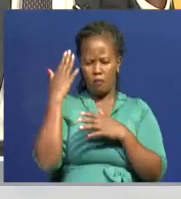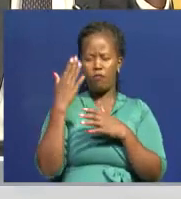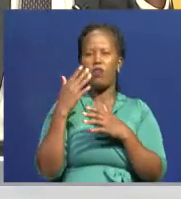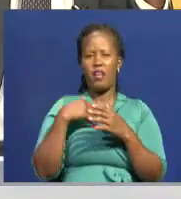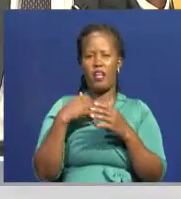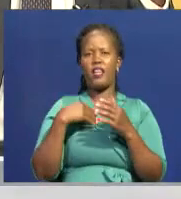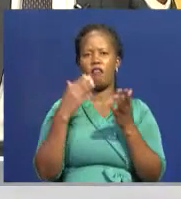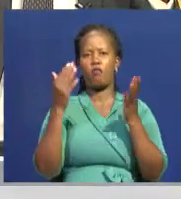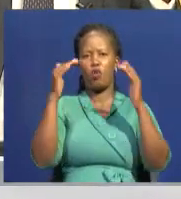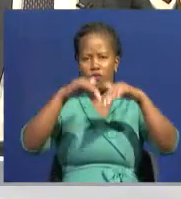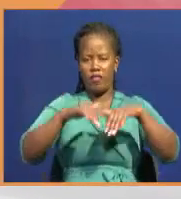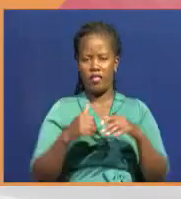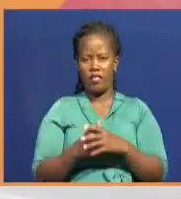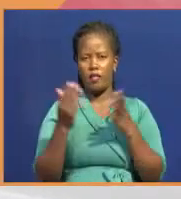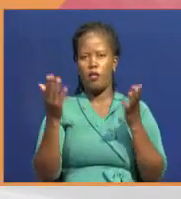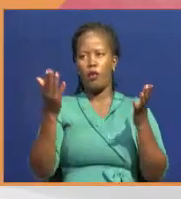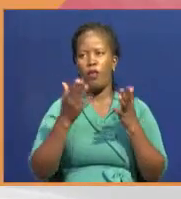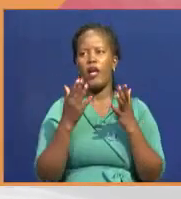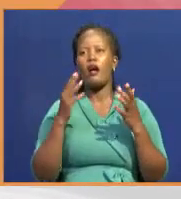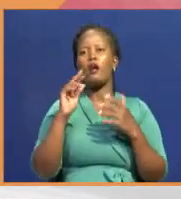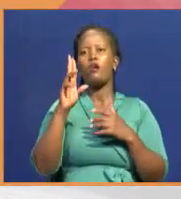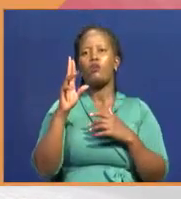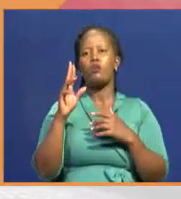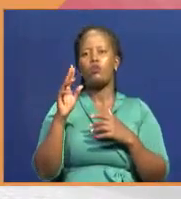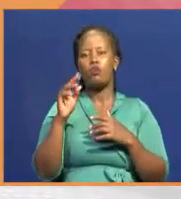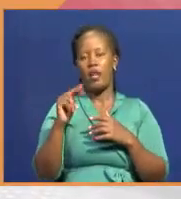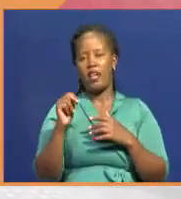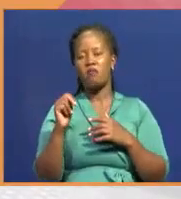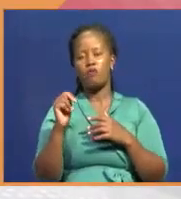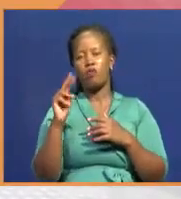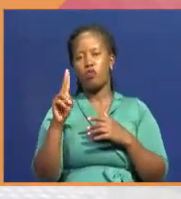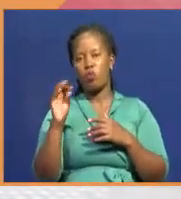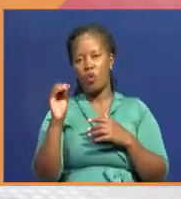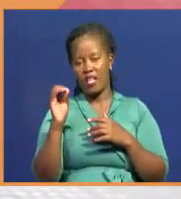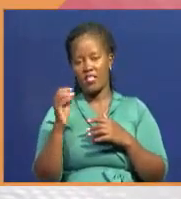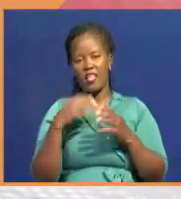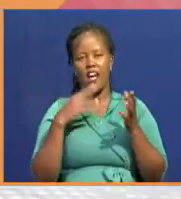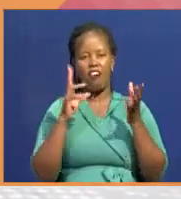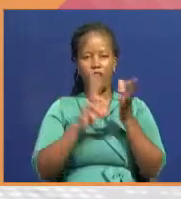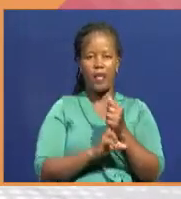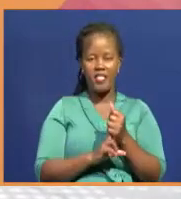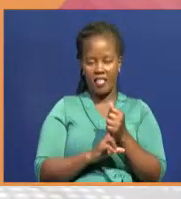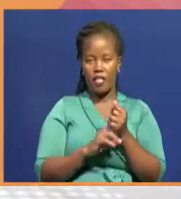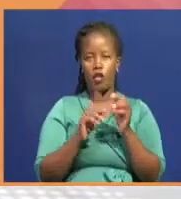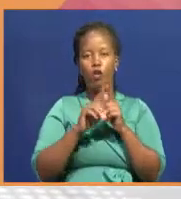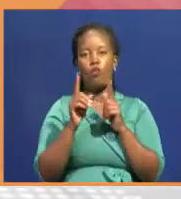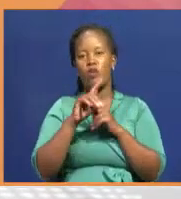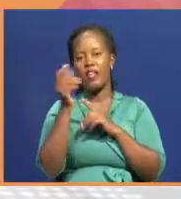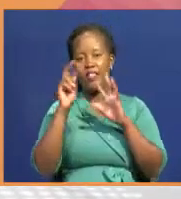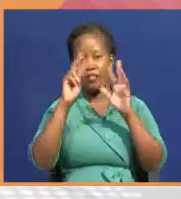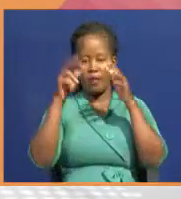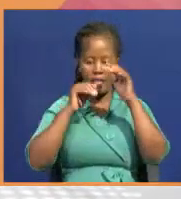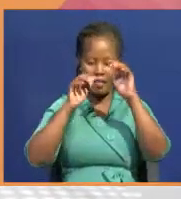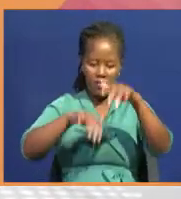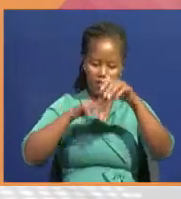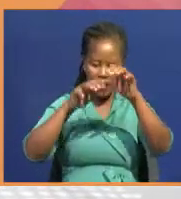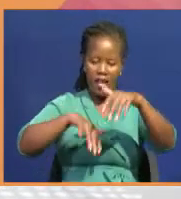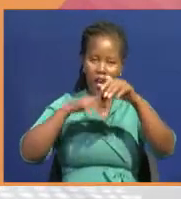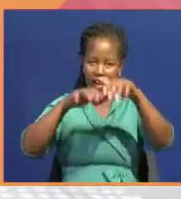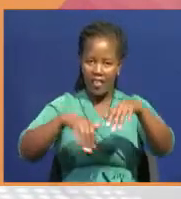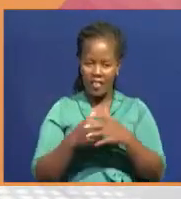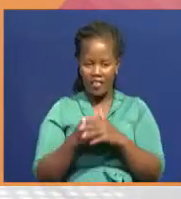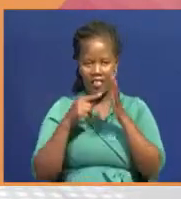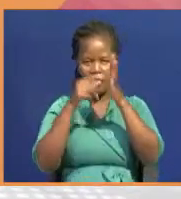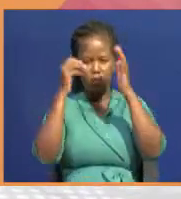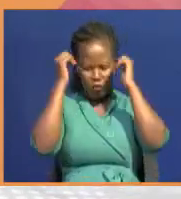that University of Nairobi had partnered with Elgon Kenya in matters agriculture, and especially for those students who are pursuing agriculture. Do